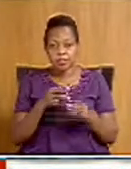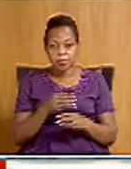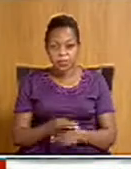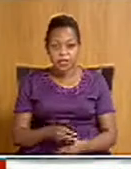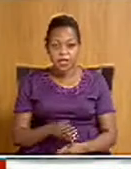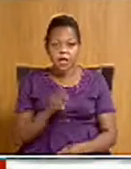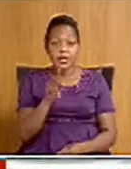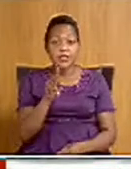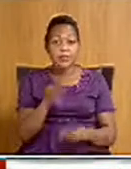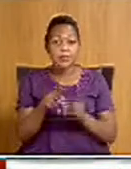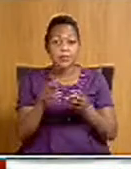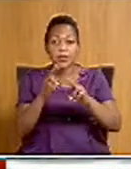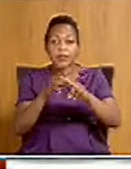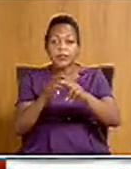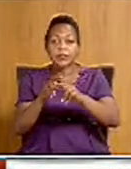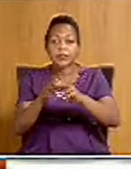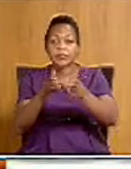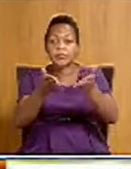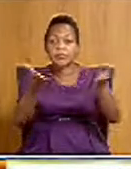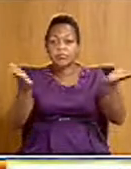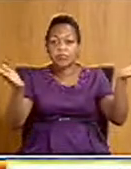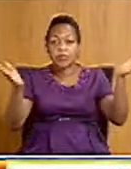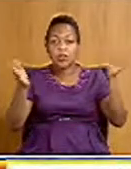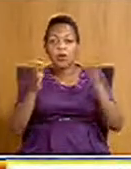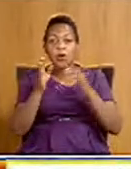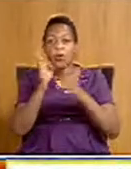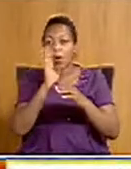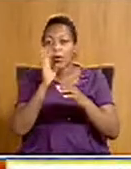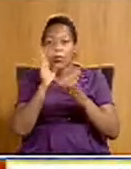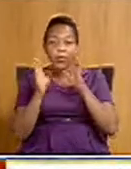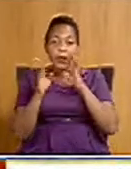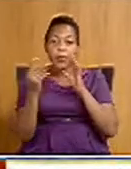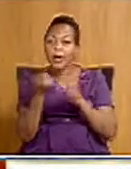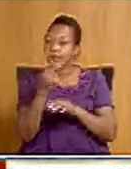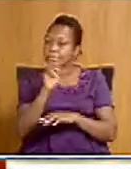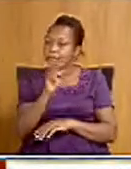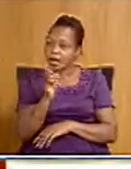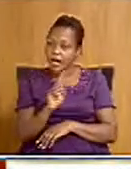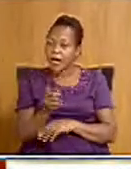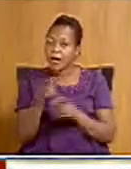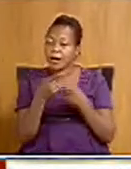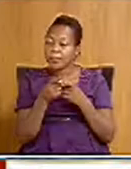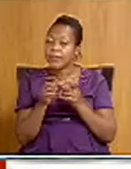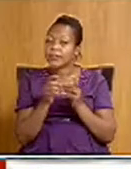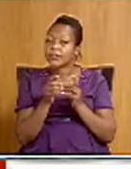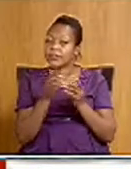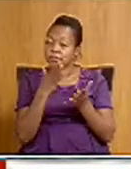These people are sitting here. They are not a story. They are human beings. They are all here.